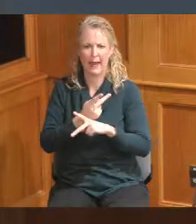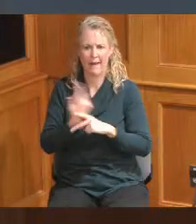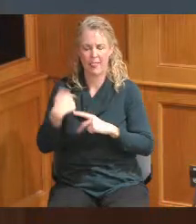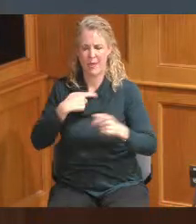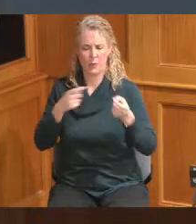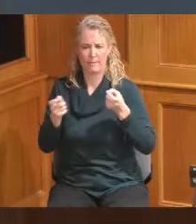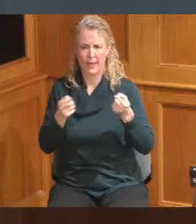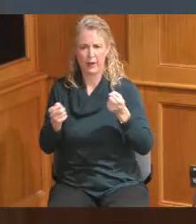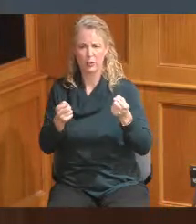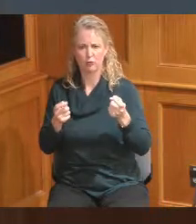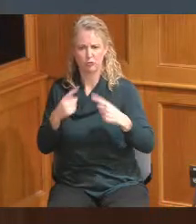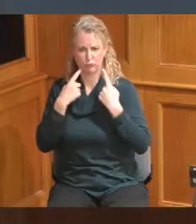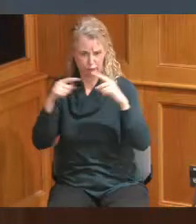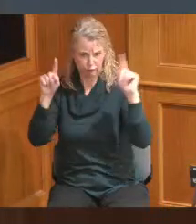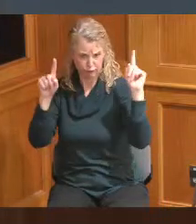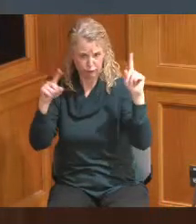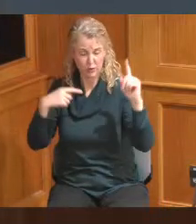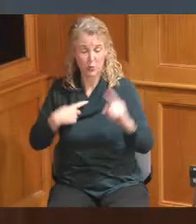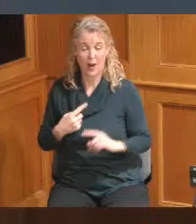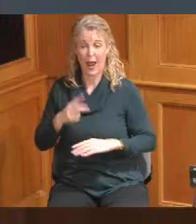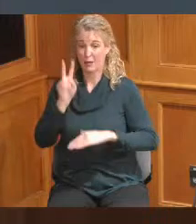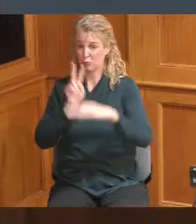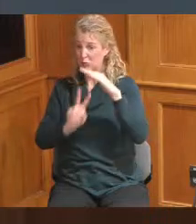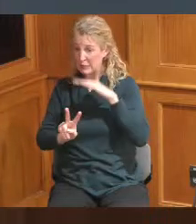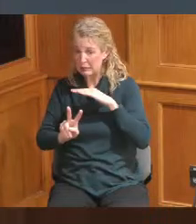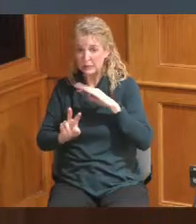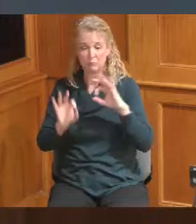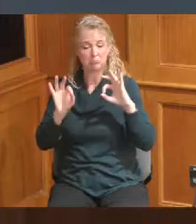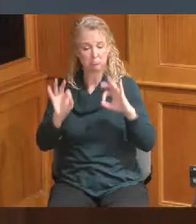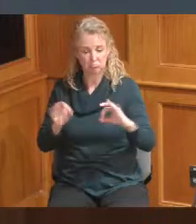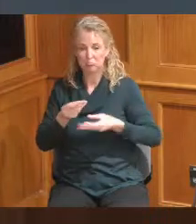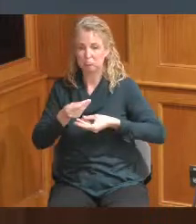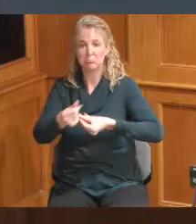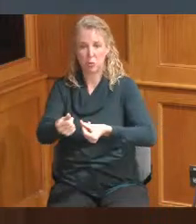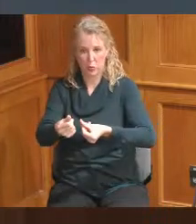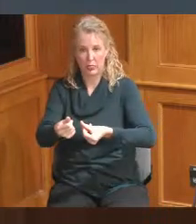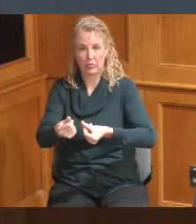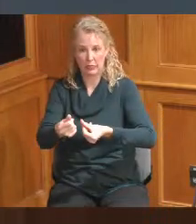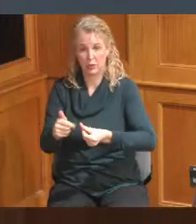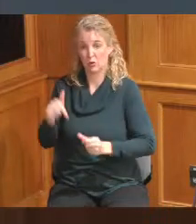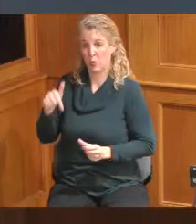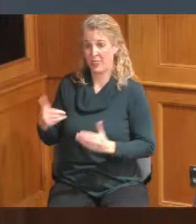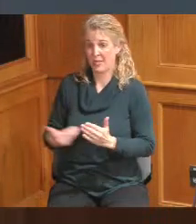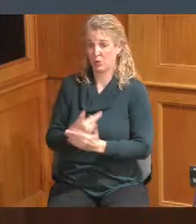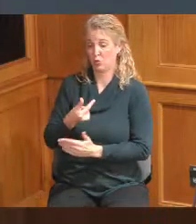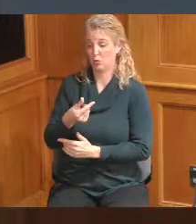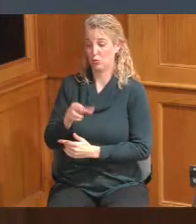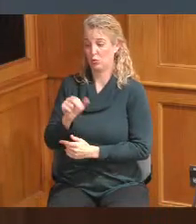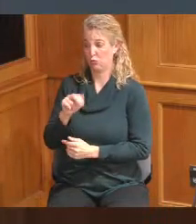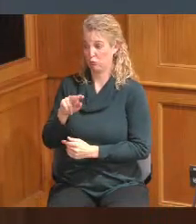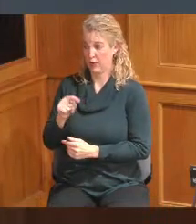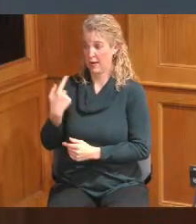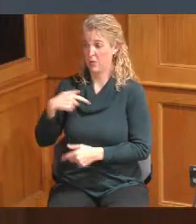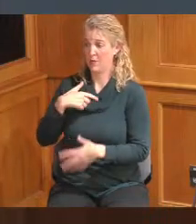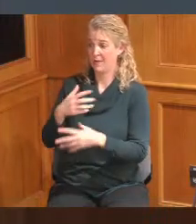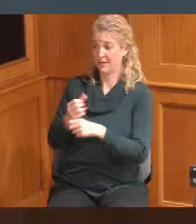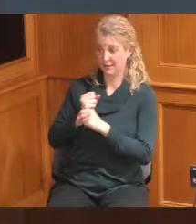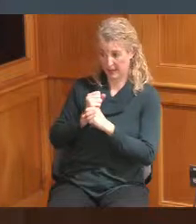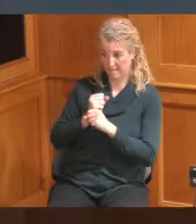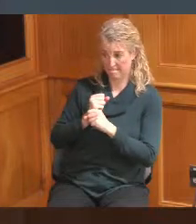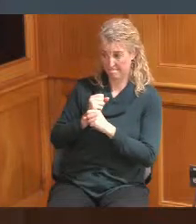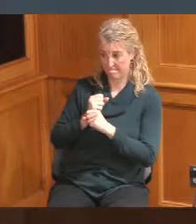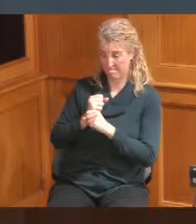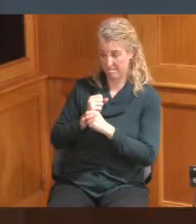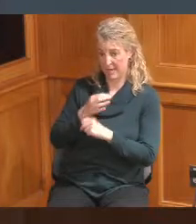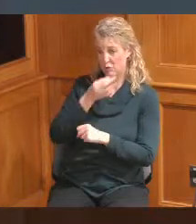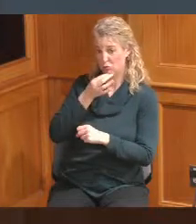manage. And so I anticipate everything moving along. And so, again, we accept this grant. And then we have projects